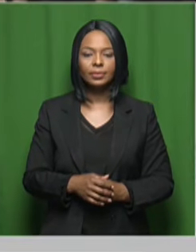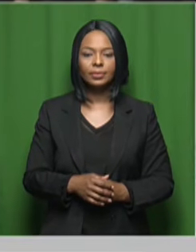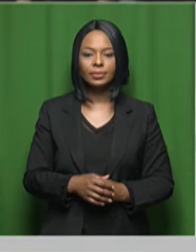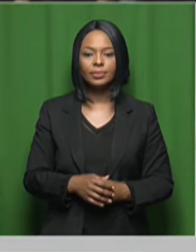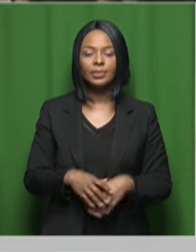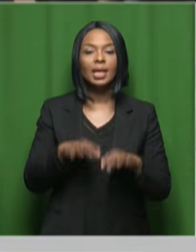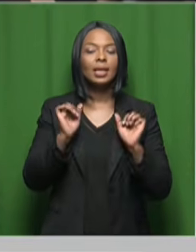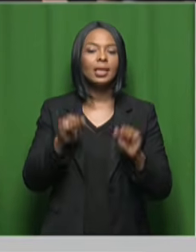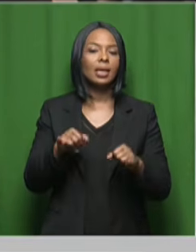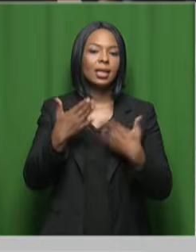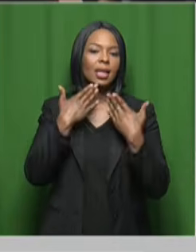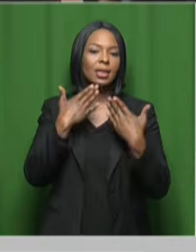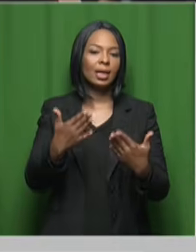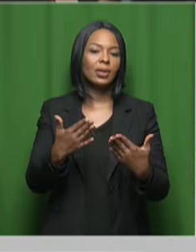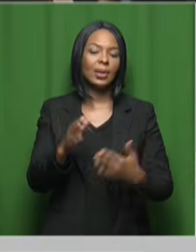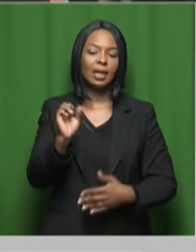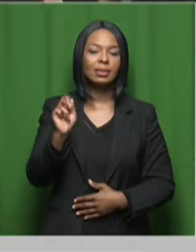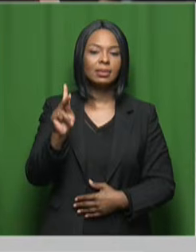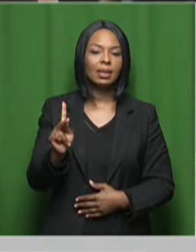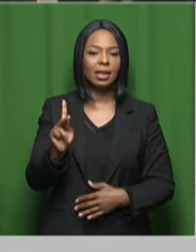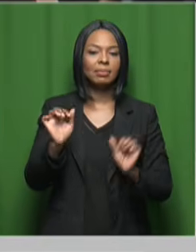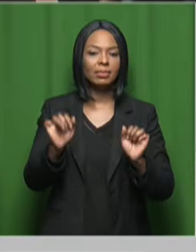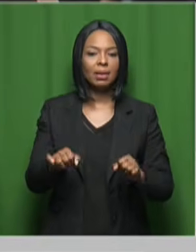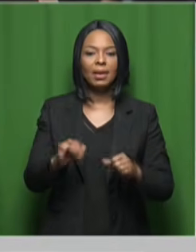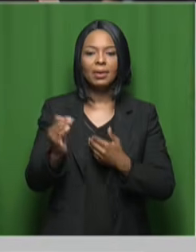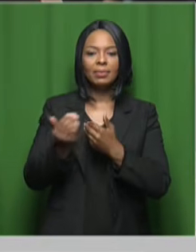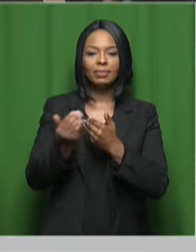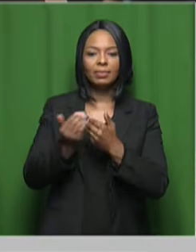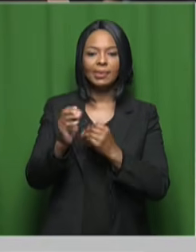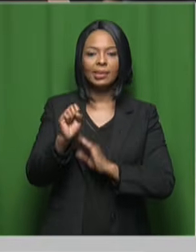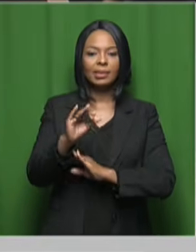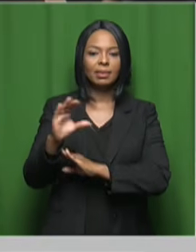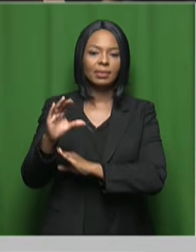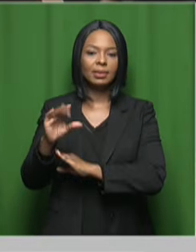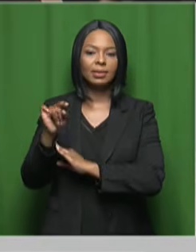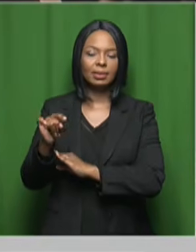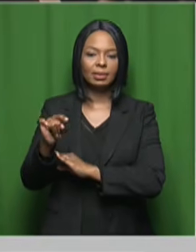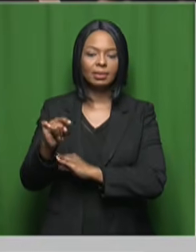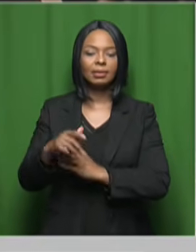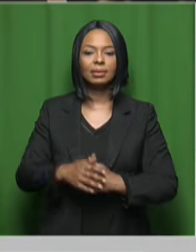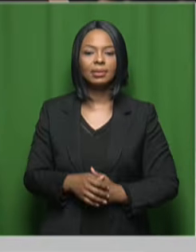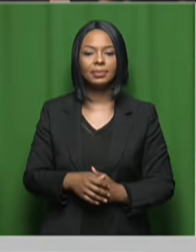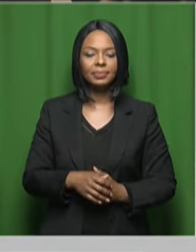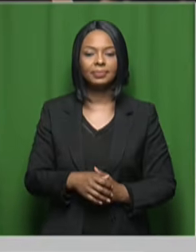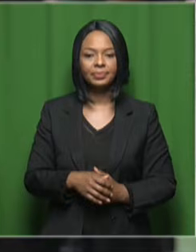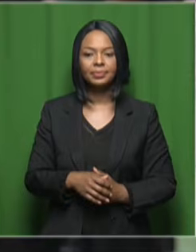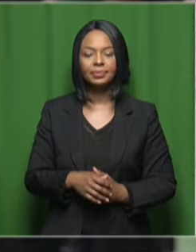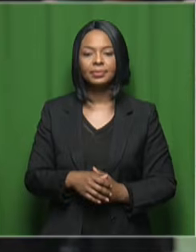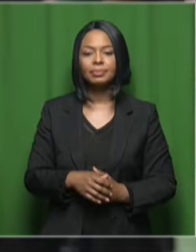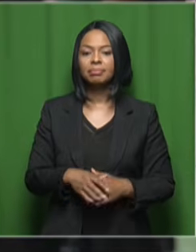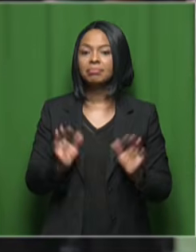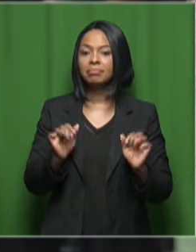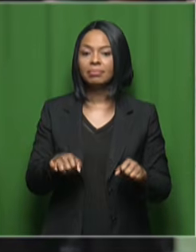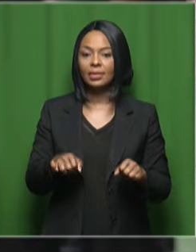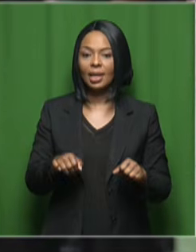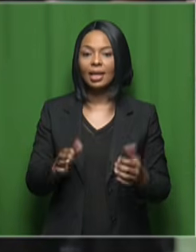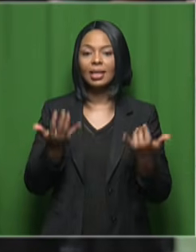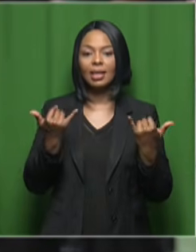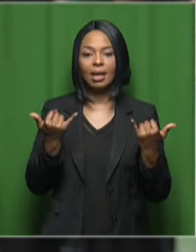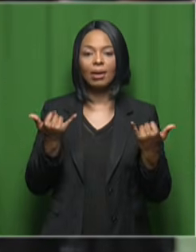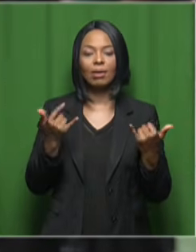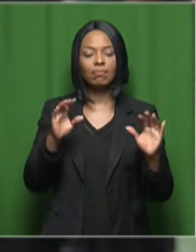Yeah, indeed. Thanks very much, Sakina. We literally, as you say, just down the road from the Auckland Park studios. And this is a feeder where